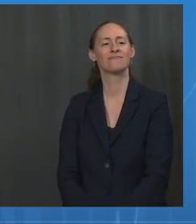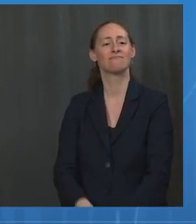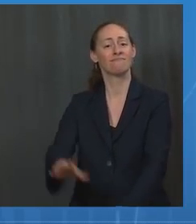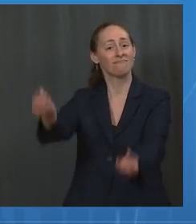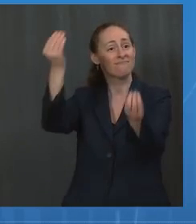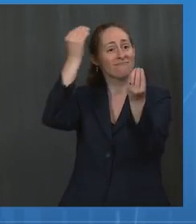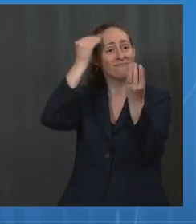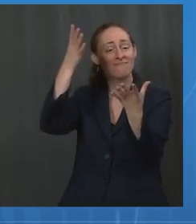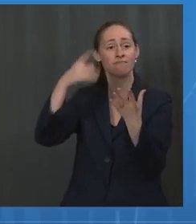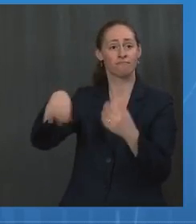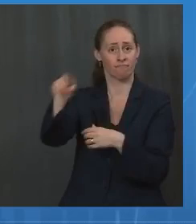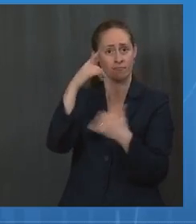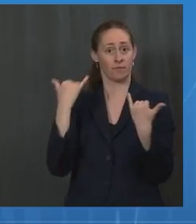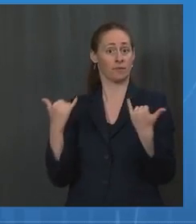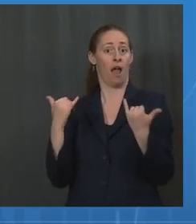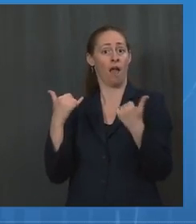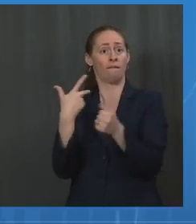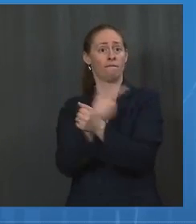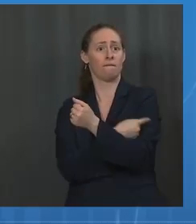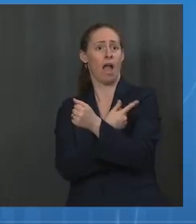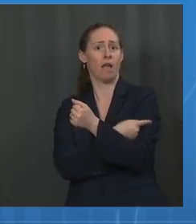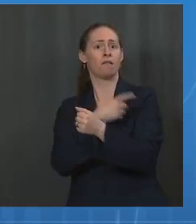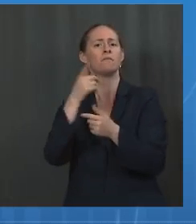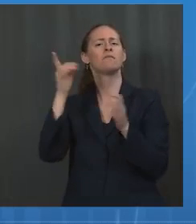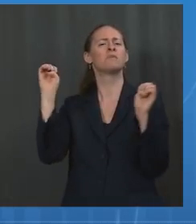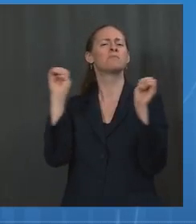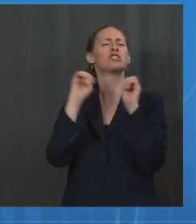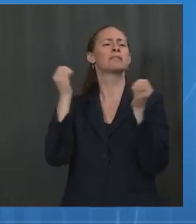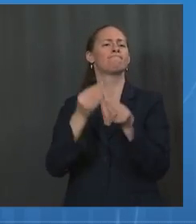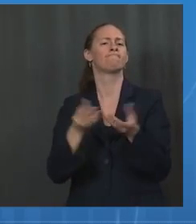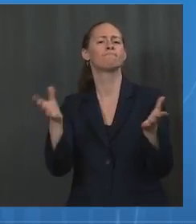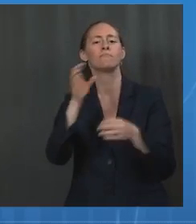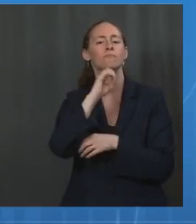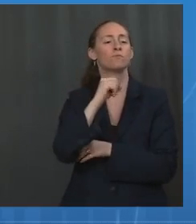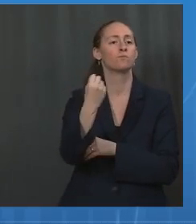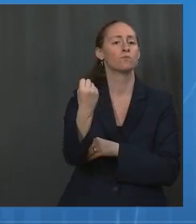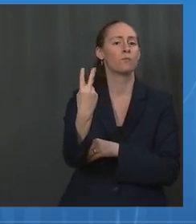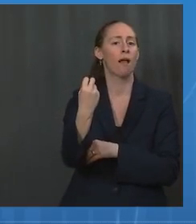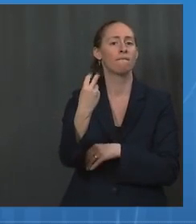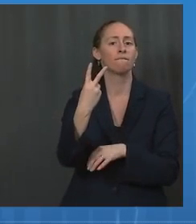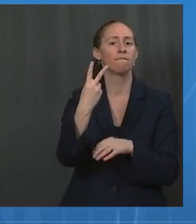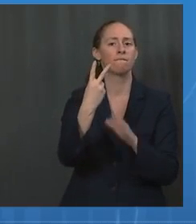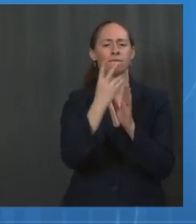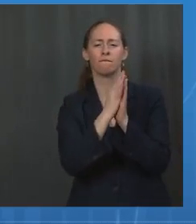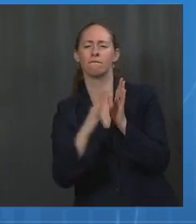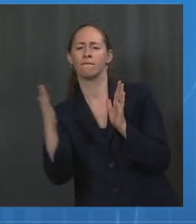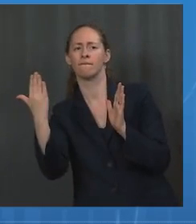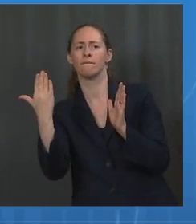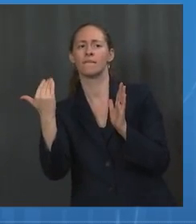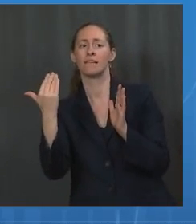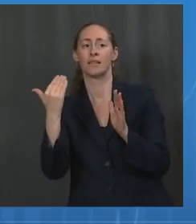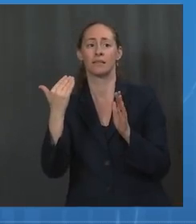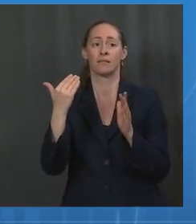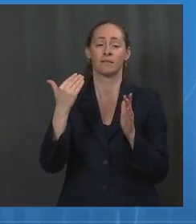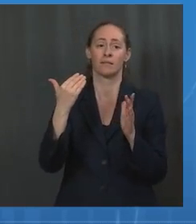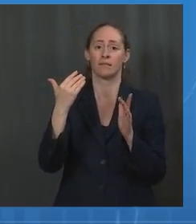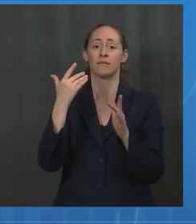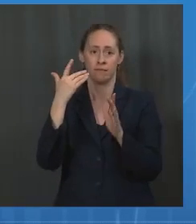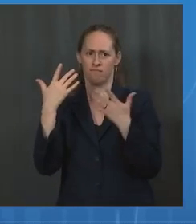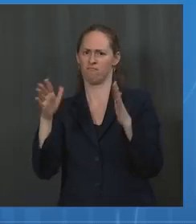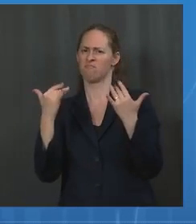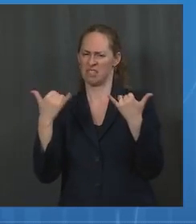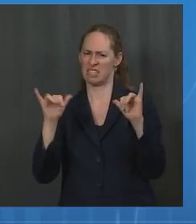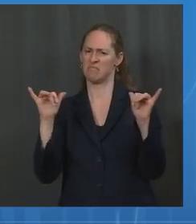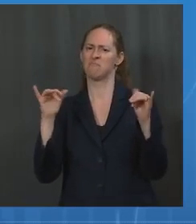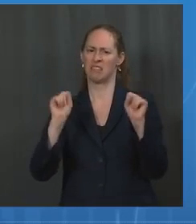EUA for younger individuals, namely adolescents 12 to 15 years of age. Next slide. So what